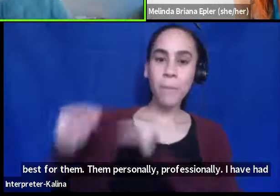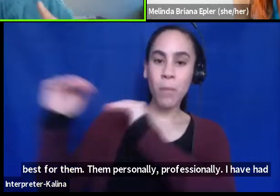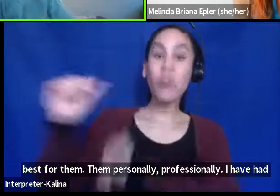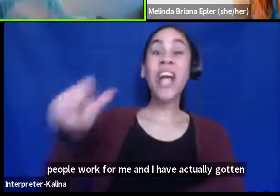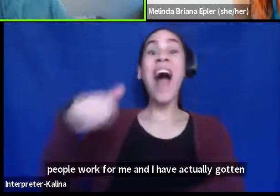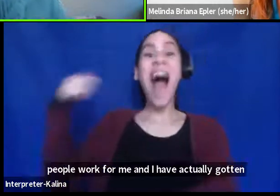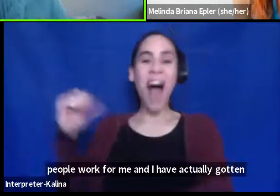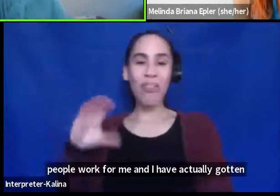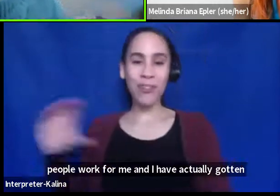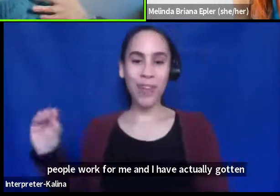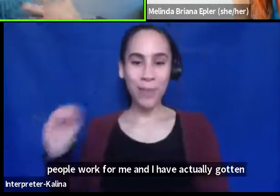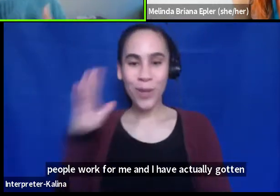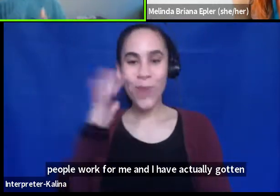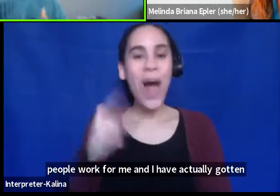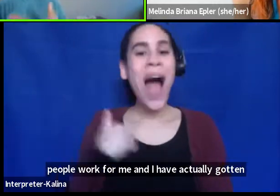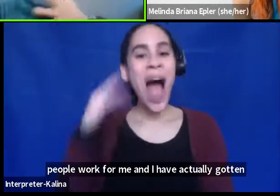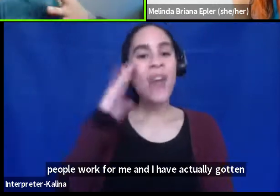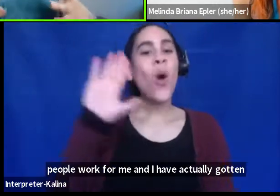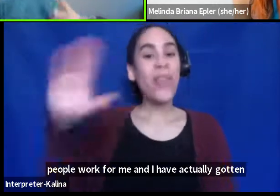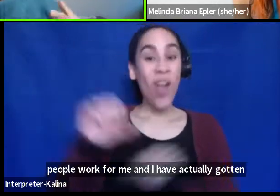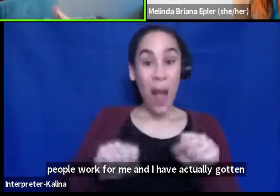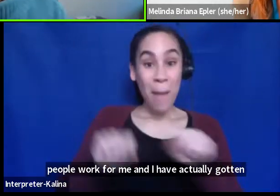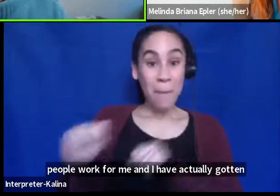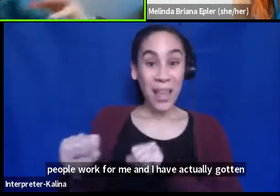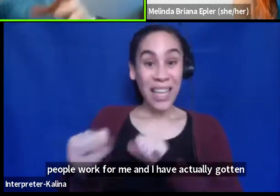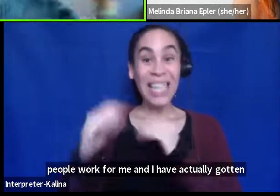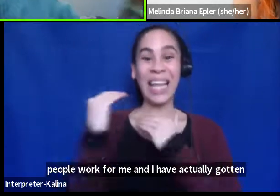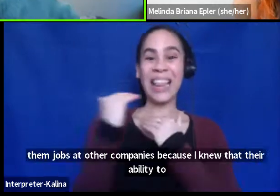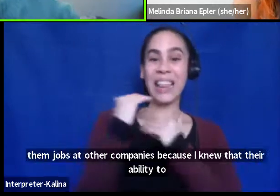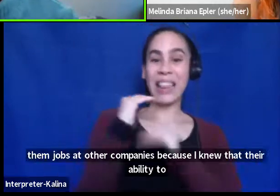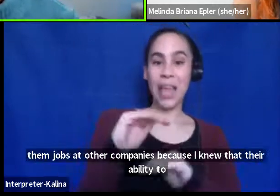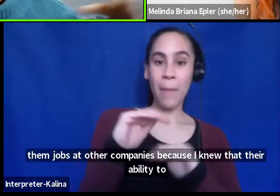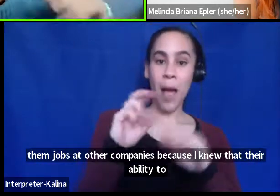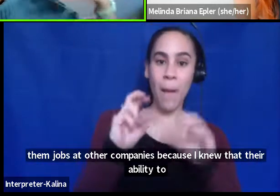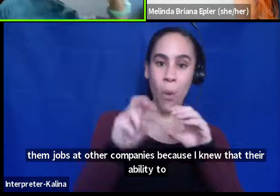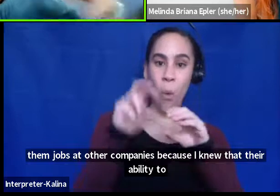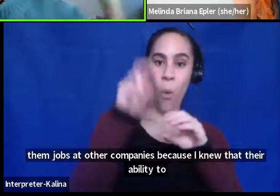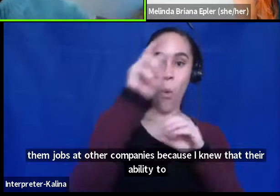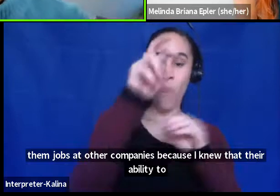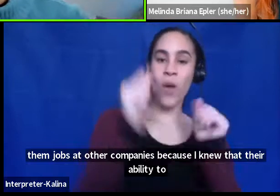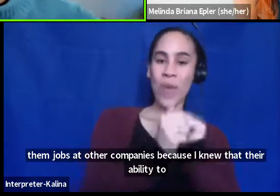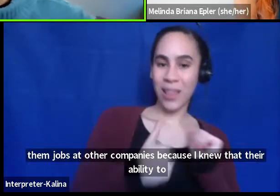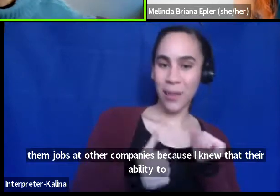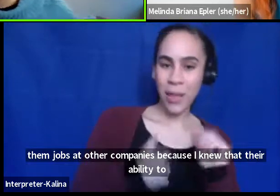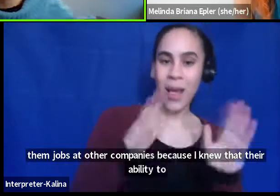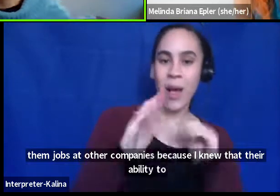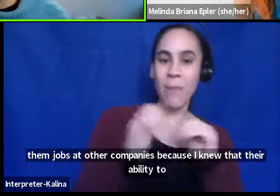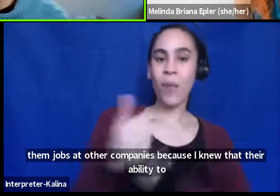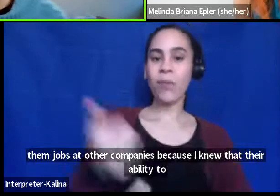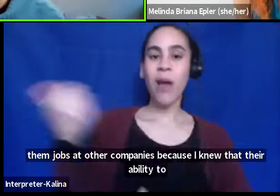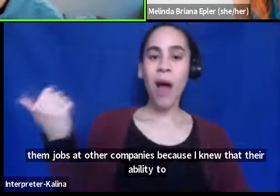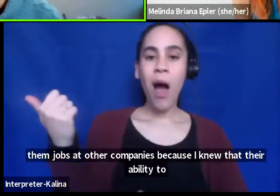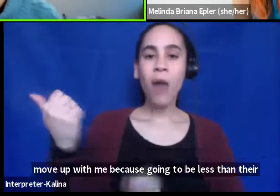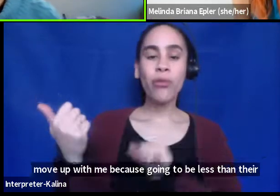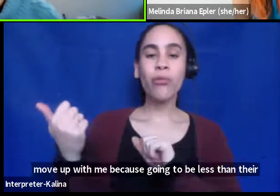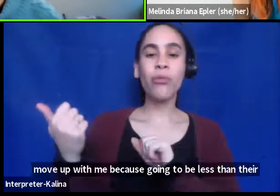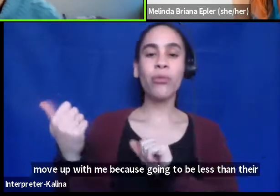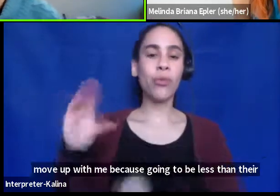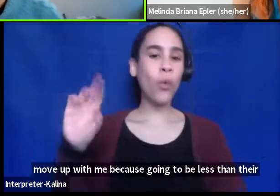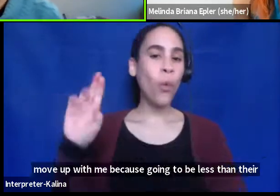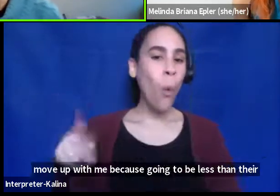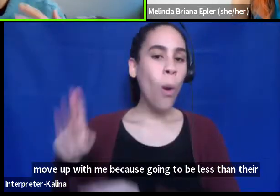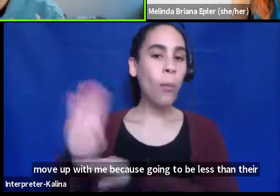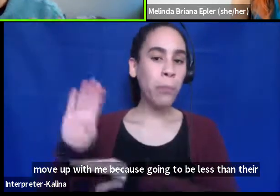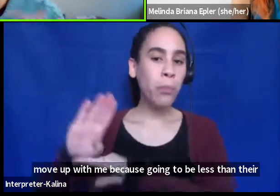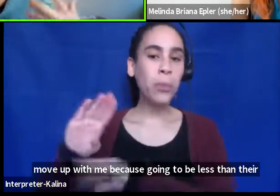I knew that their ability to move up with me was going to be less than their ability to grow in another corporate setting. So I think